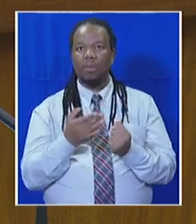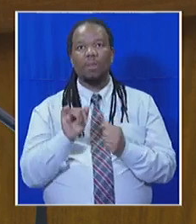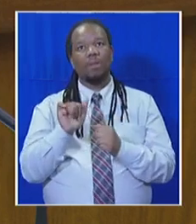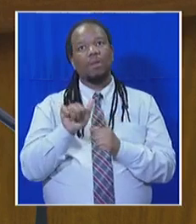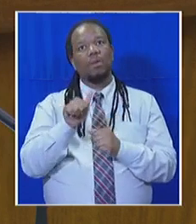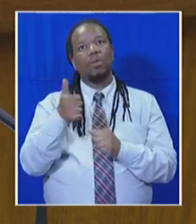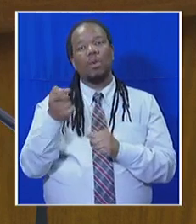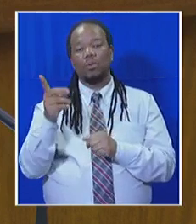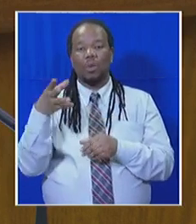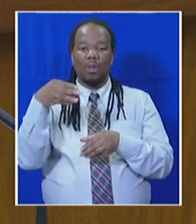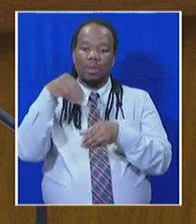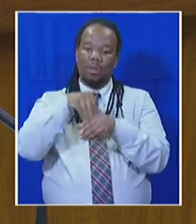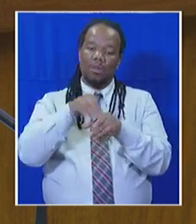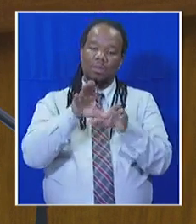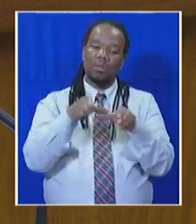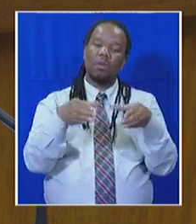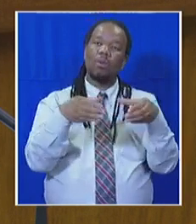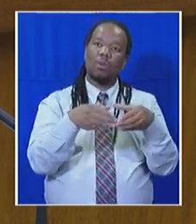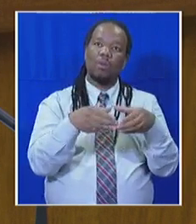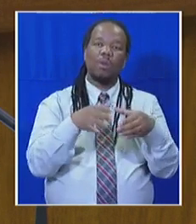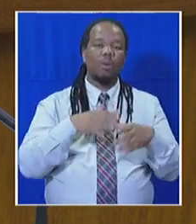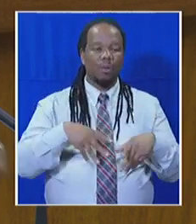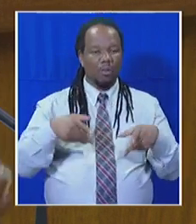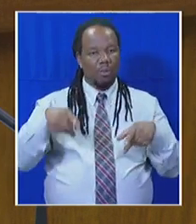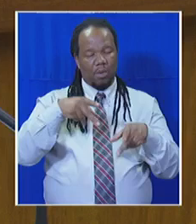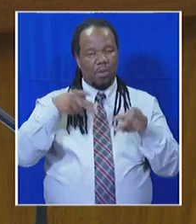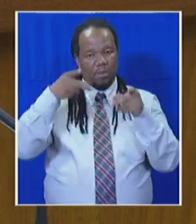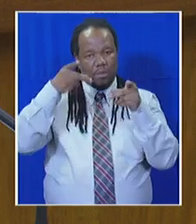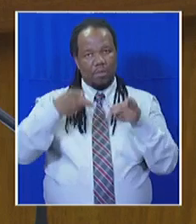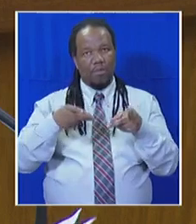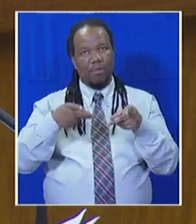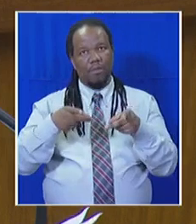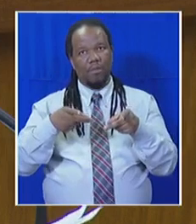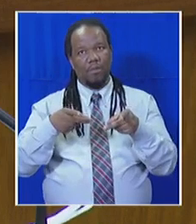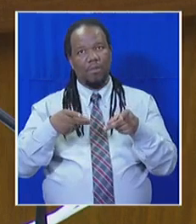attending our Finance Committee, we have resolved that we are going to